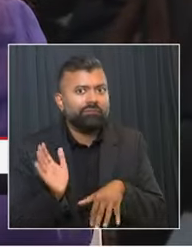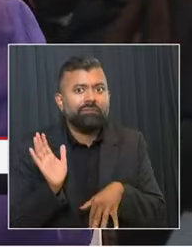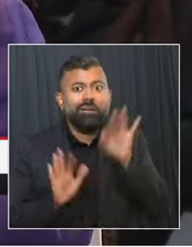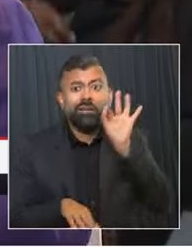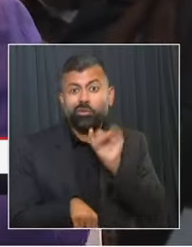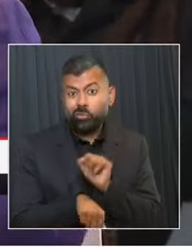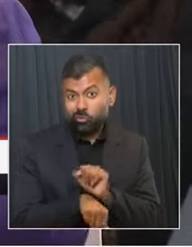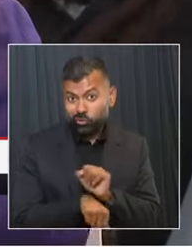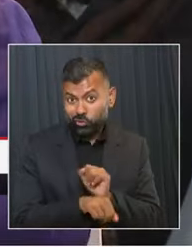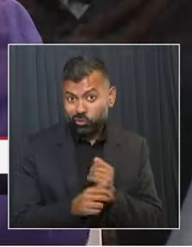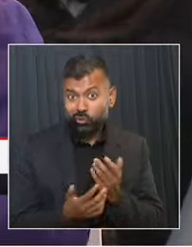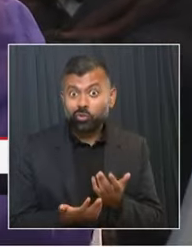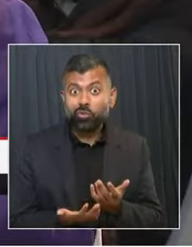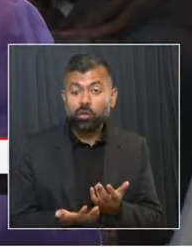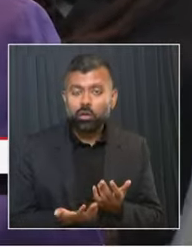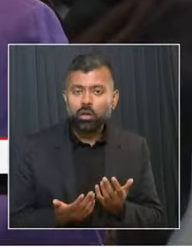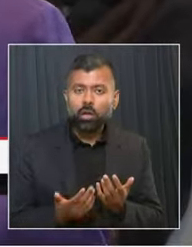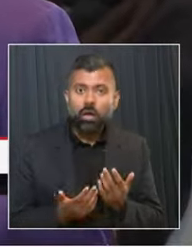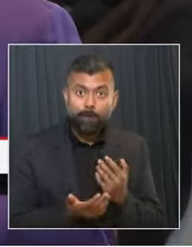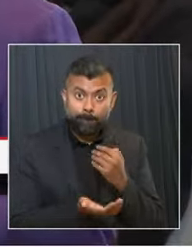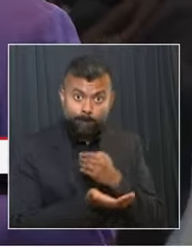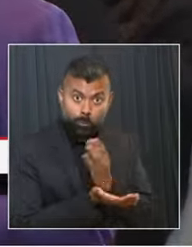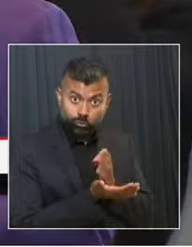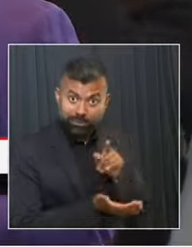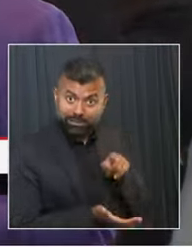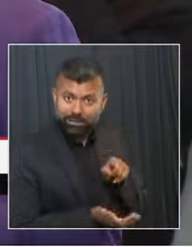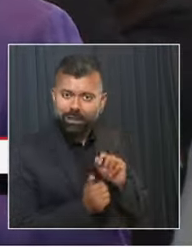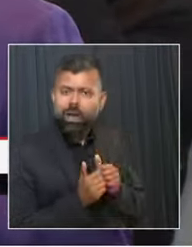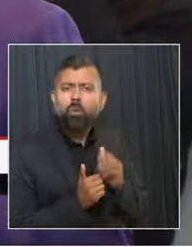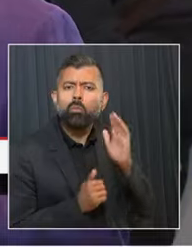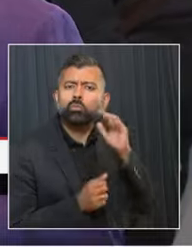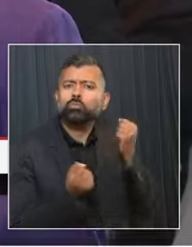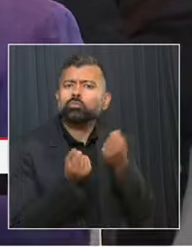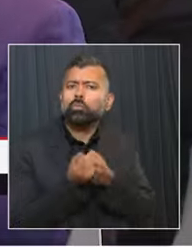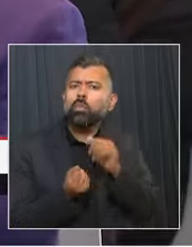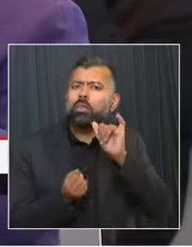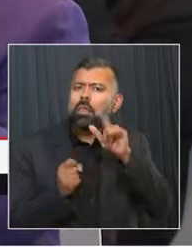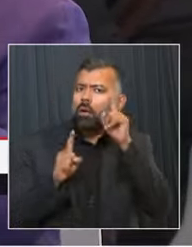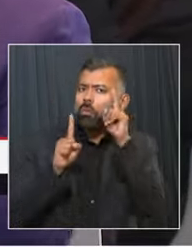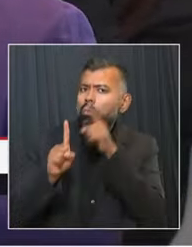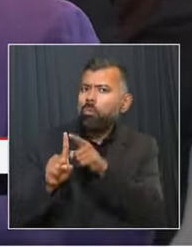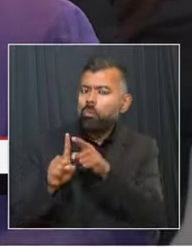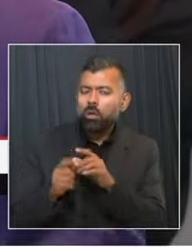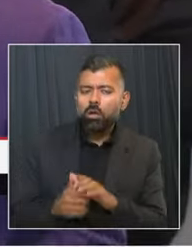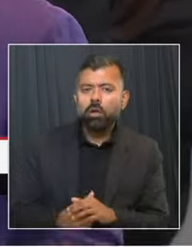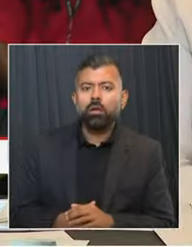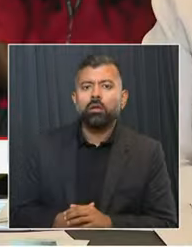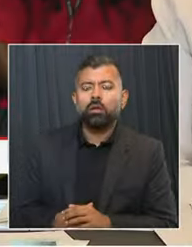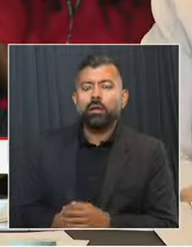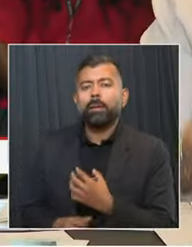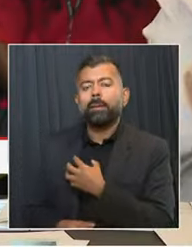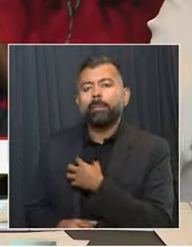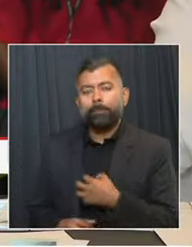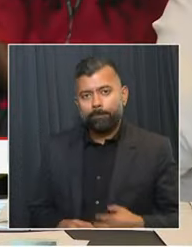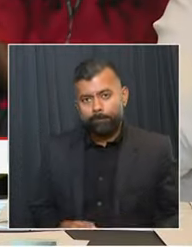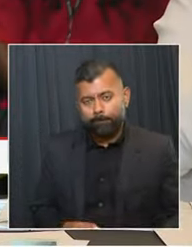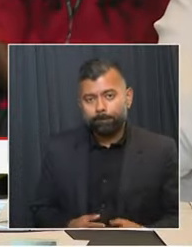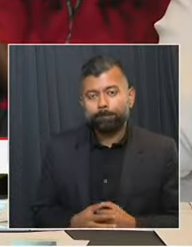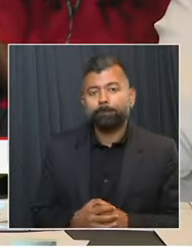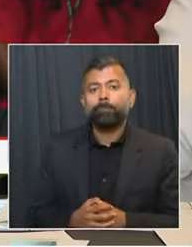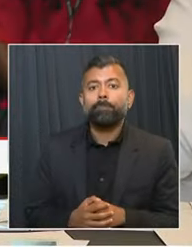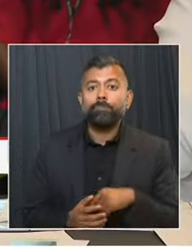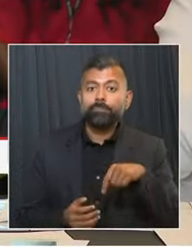you think go to that? Well, I think that we, in this budget and with more work that we're going